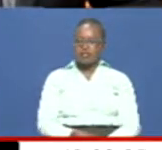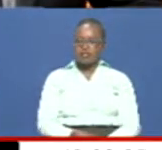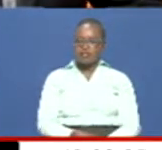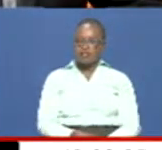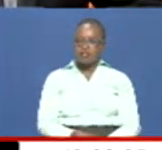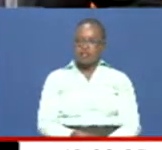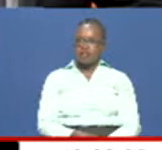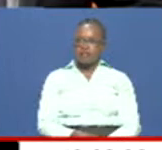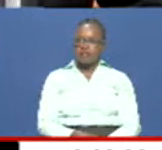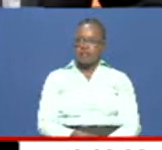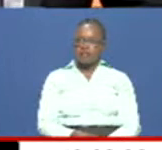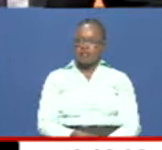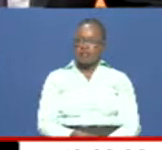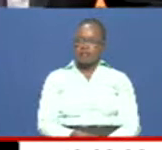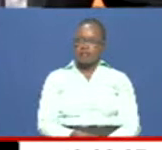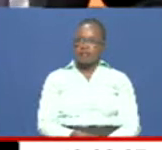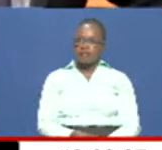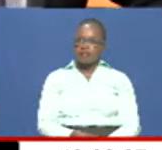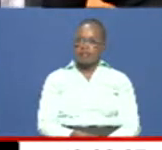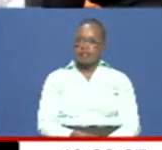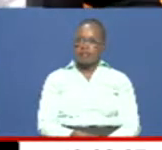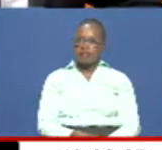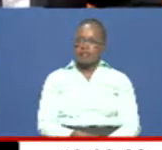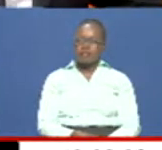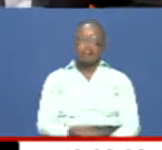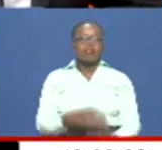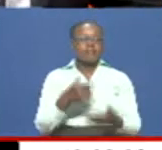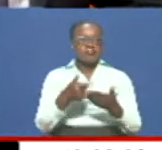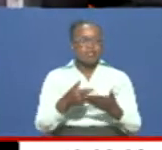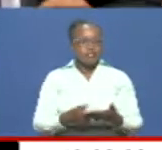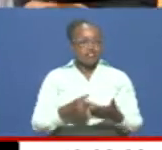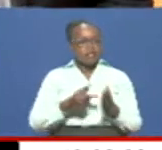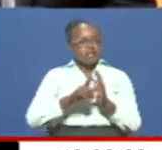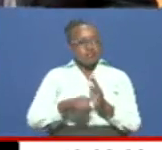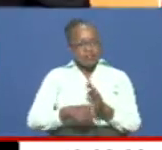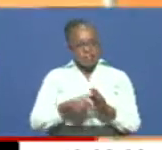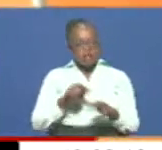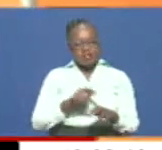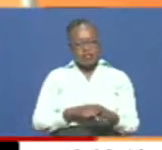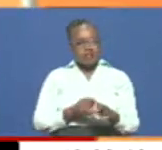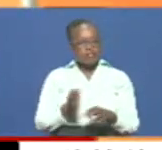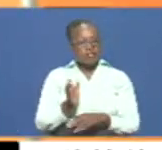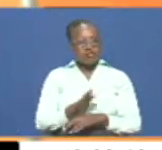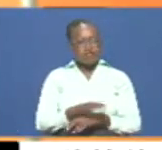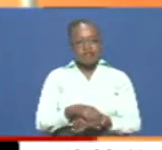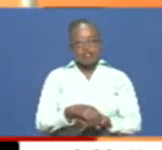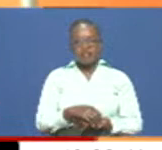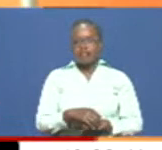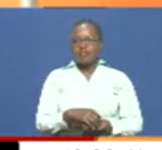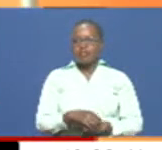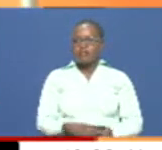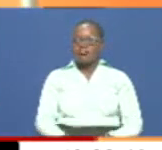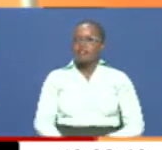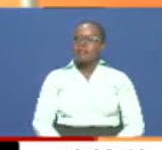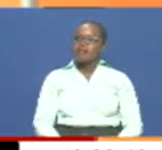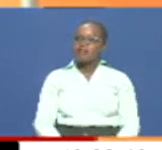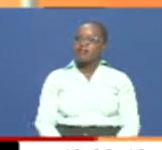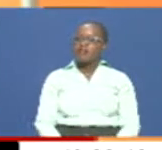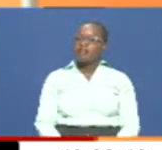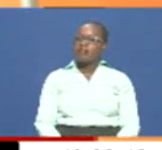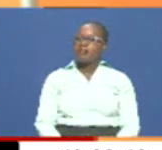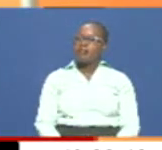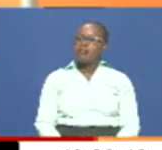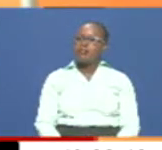Oko. And indeed, we shall be discussing that later when you get back to the office. And of course, for the viewers, among